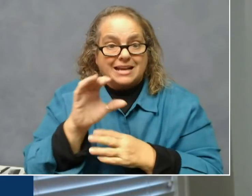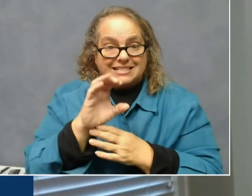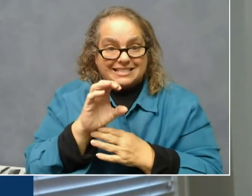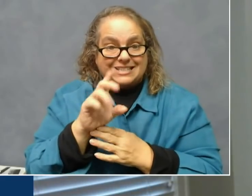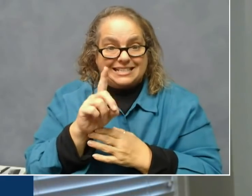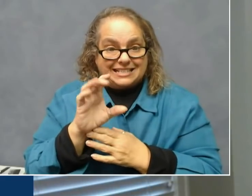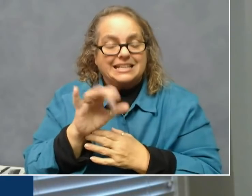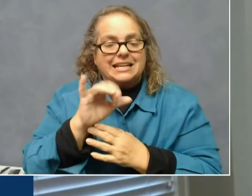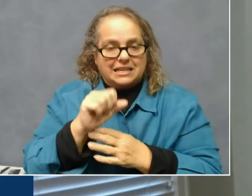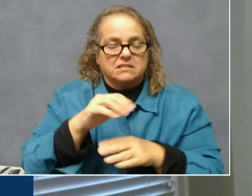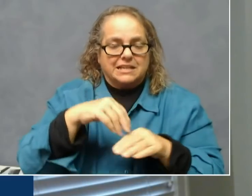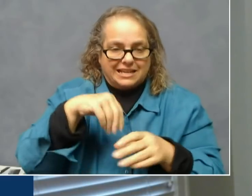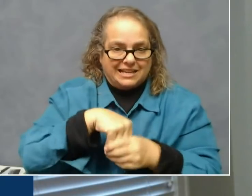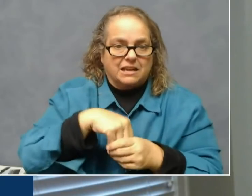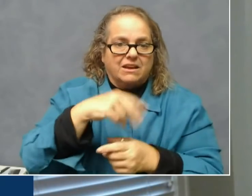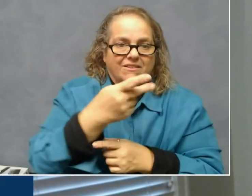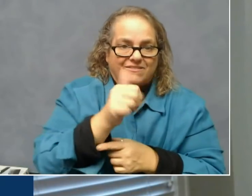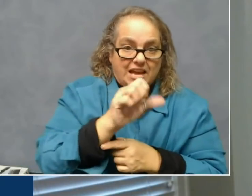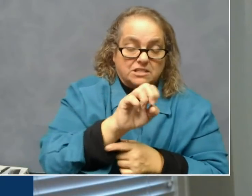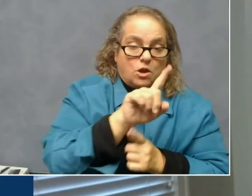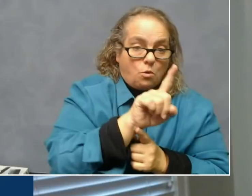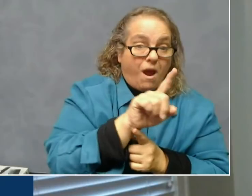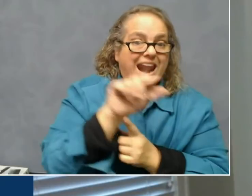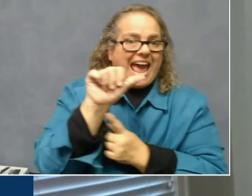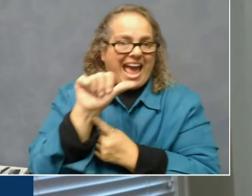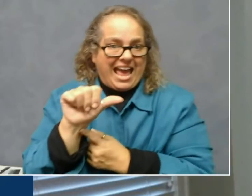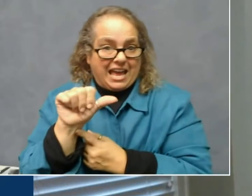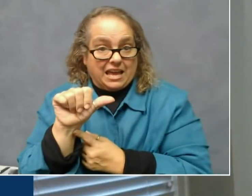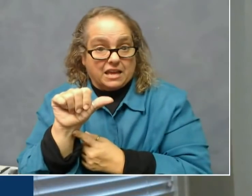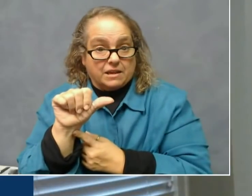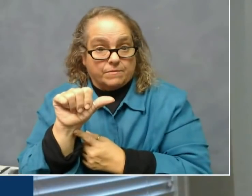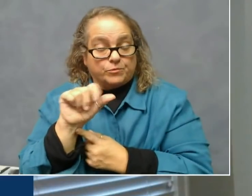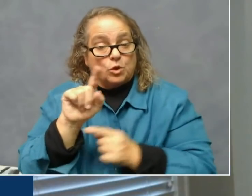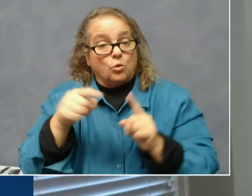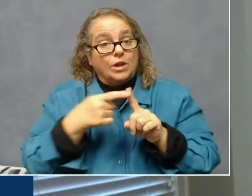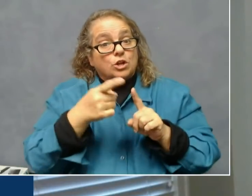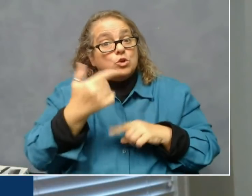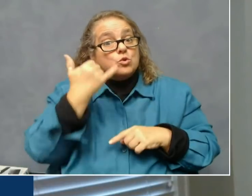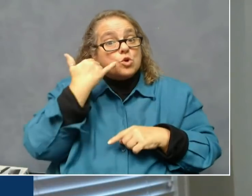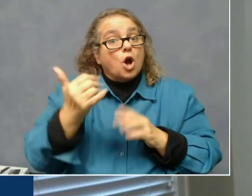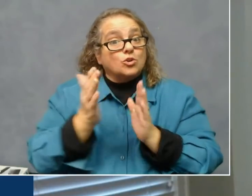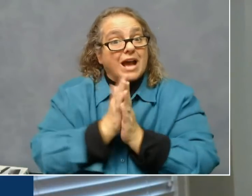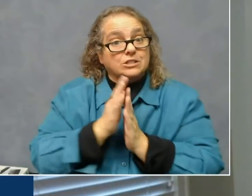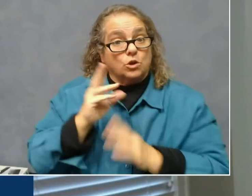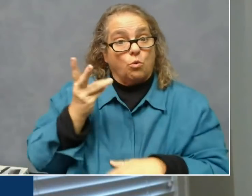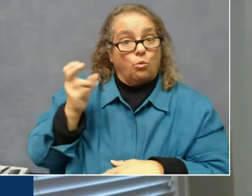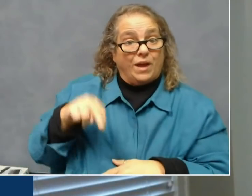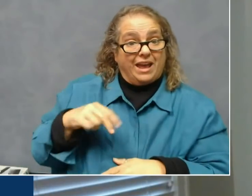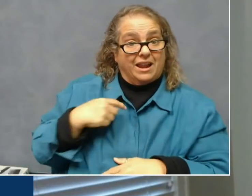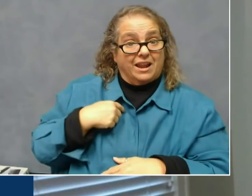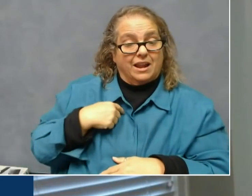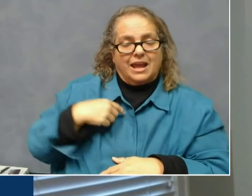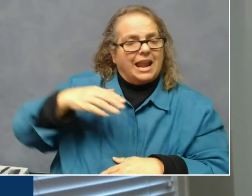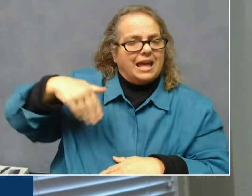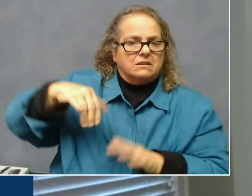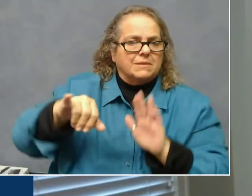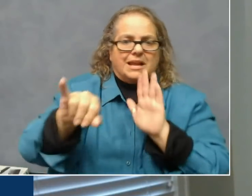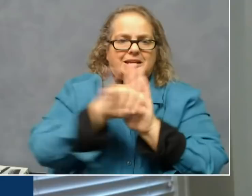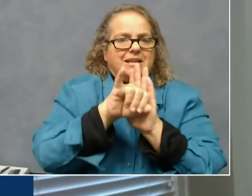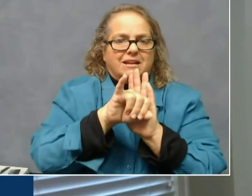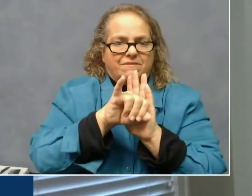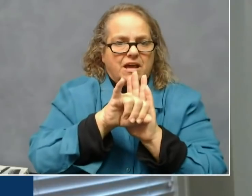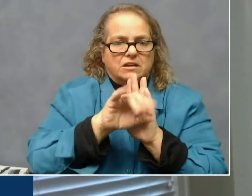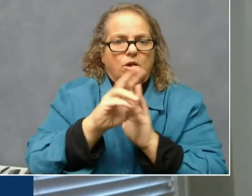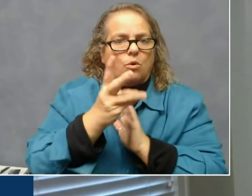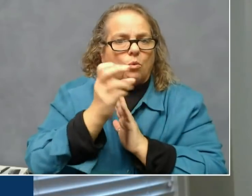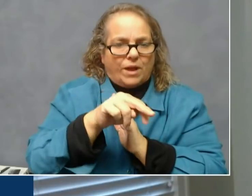1A. And when you call to ask for when are you up, it's not yet been identified when you're going to come